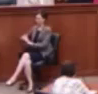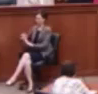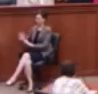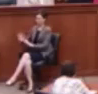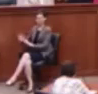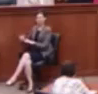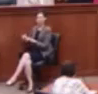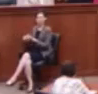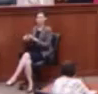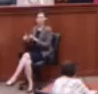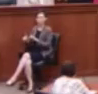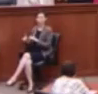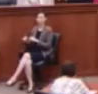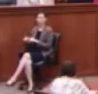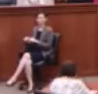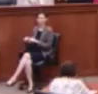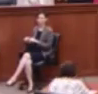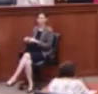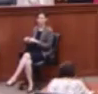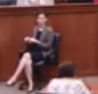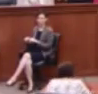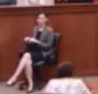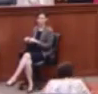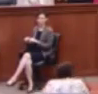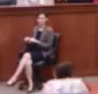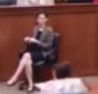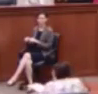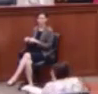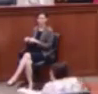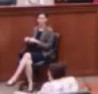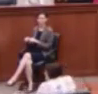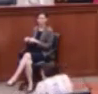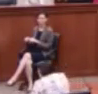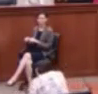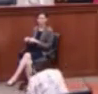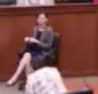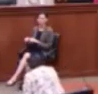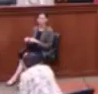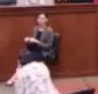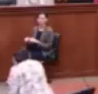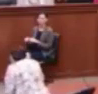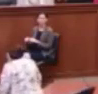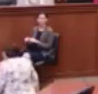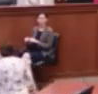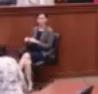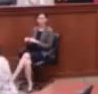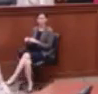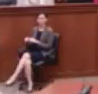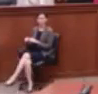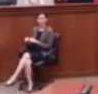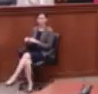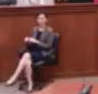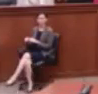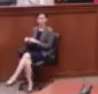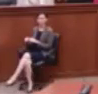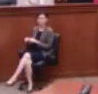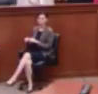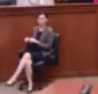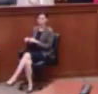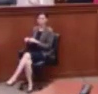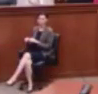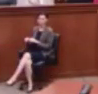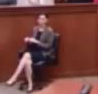you that the same issues that we are grappling with here today, we were